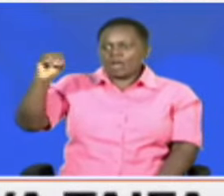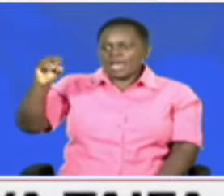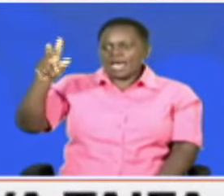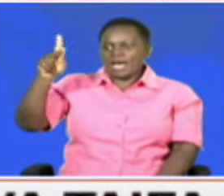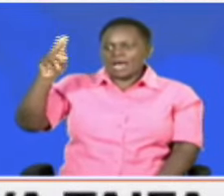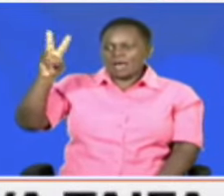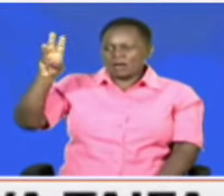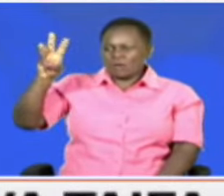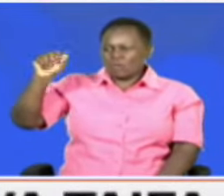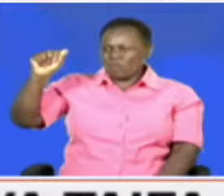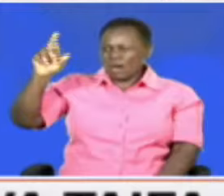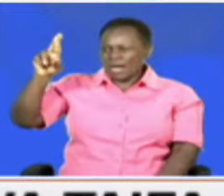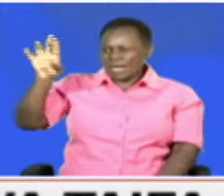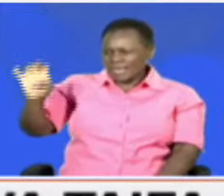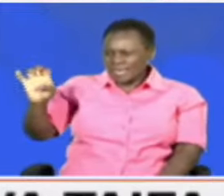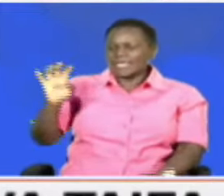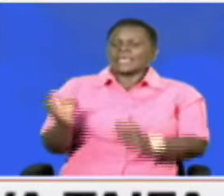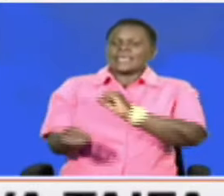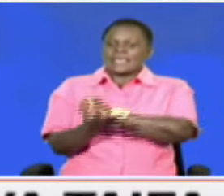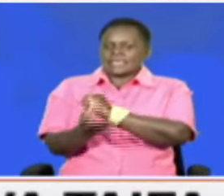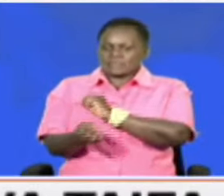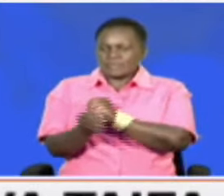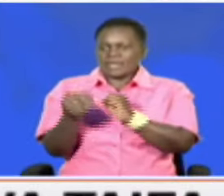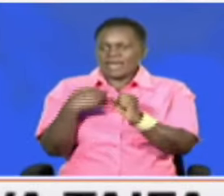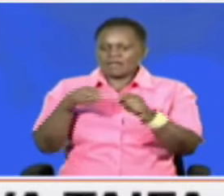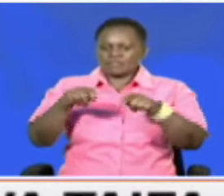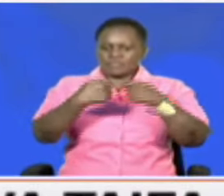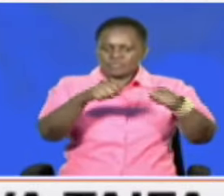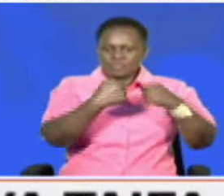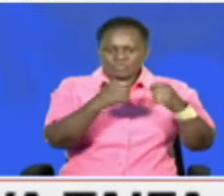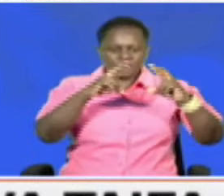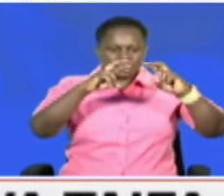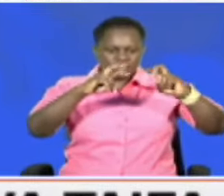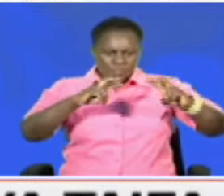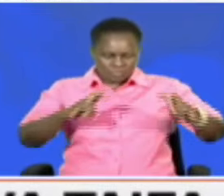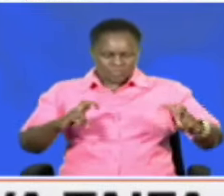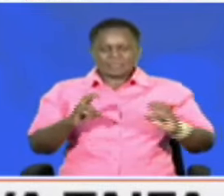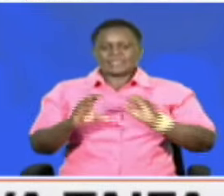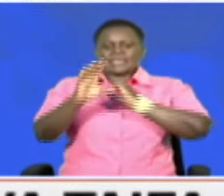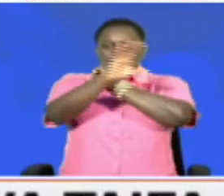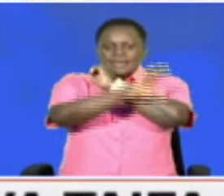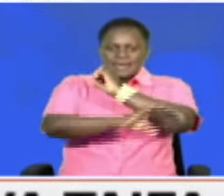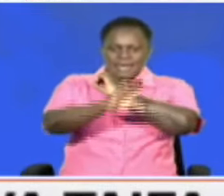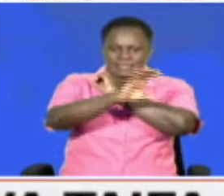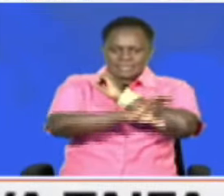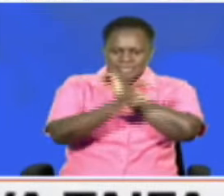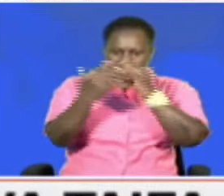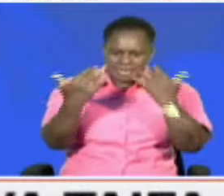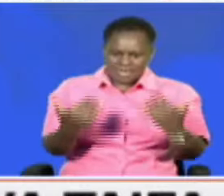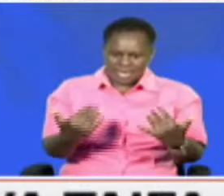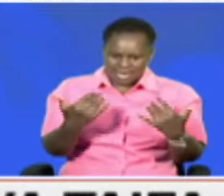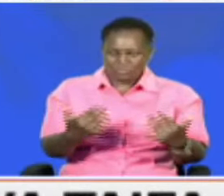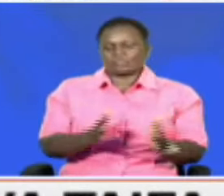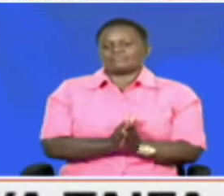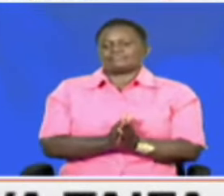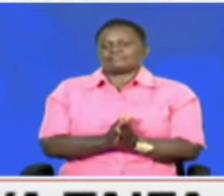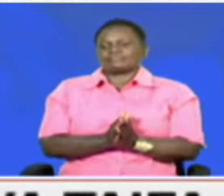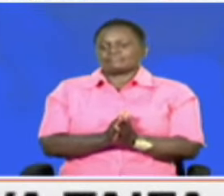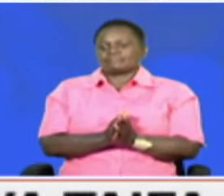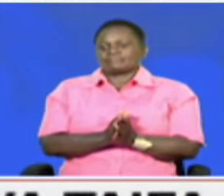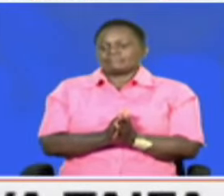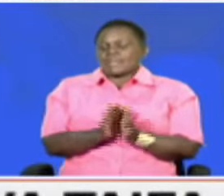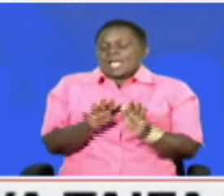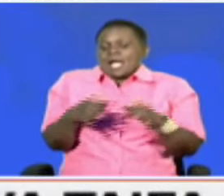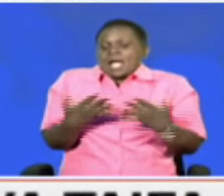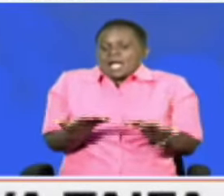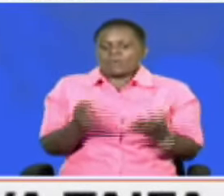Nairobi. Kindiki akielezea kulikuwa na hitilafu ya ujasusi. In a country like ours, how is